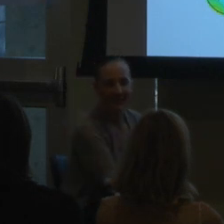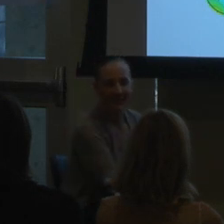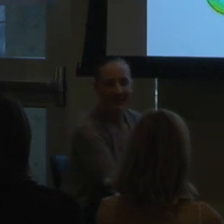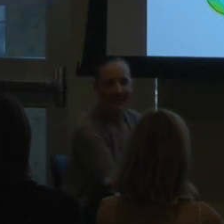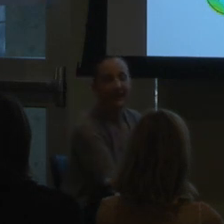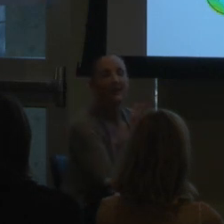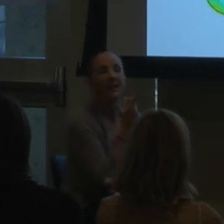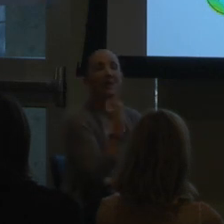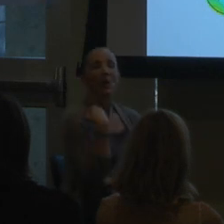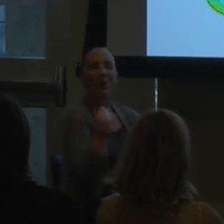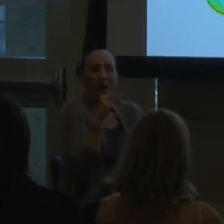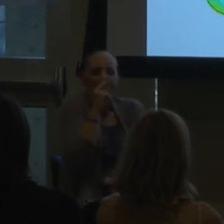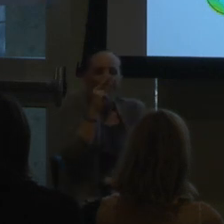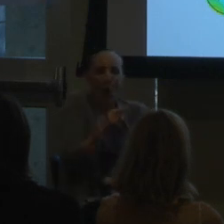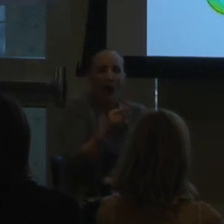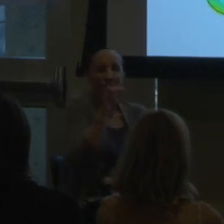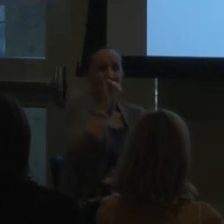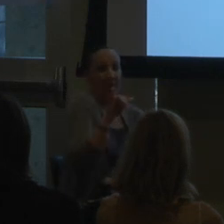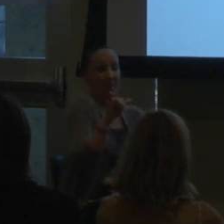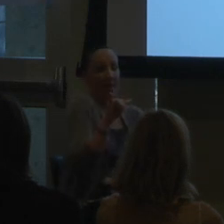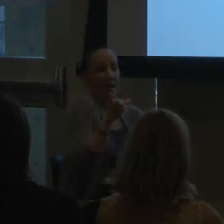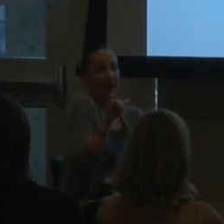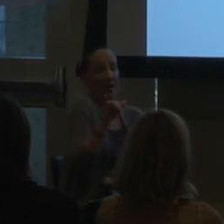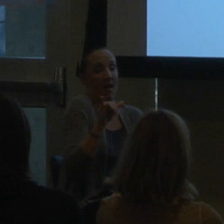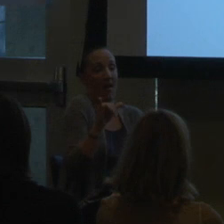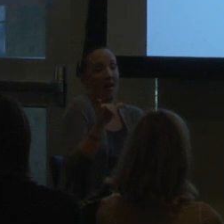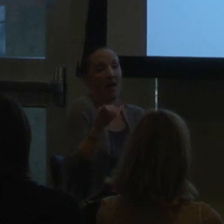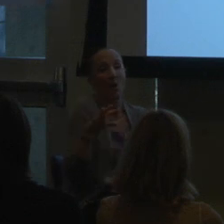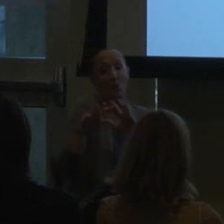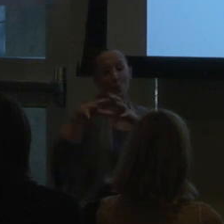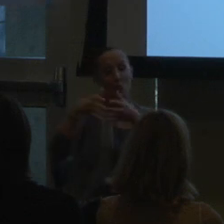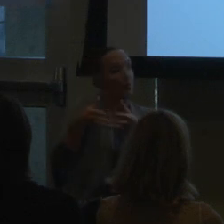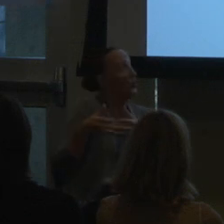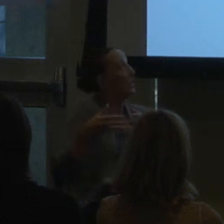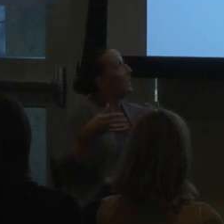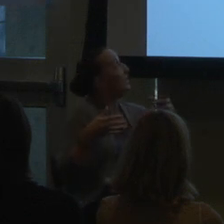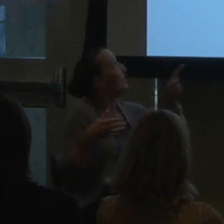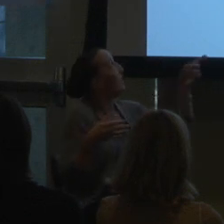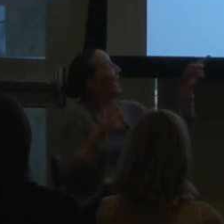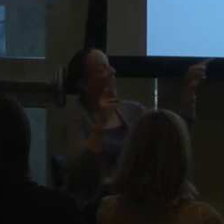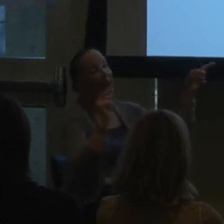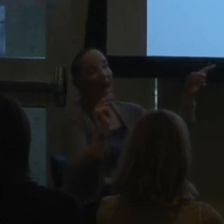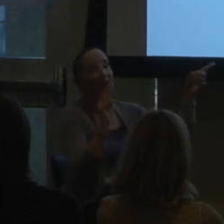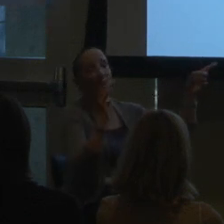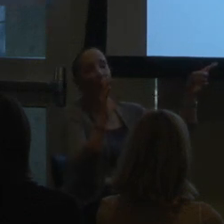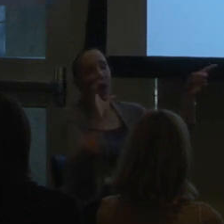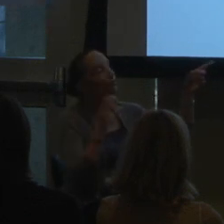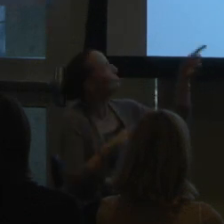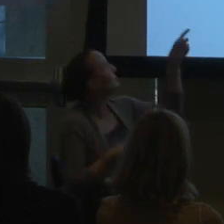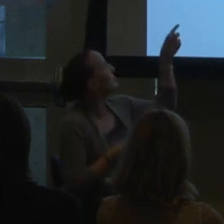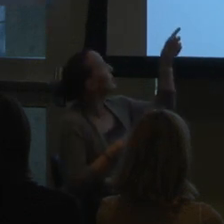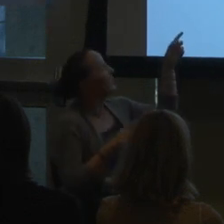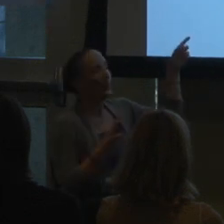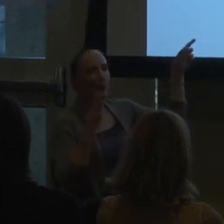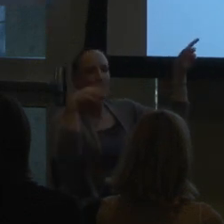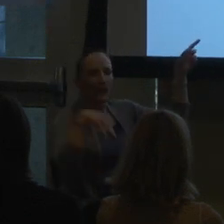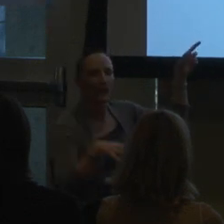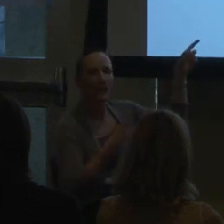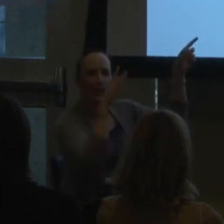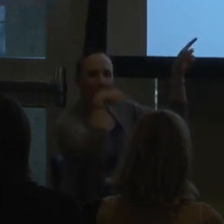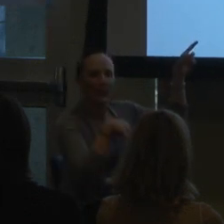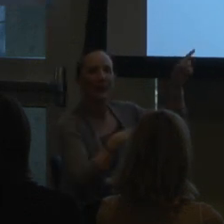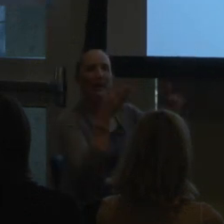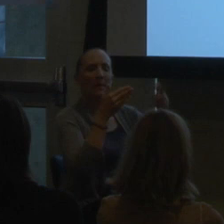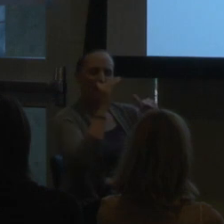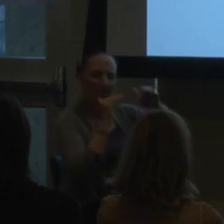look at the implicit group, we see primarily this N400 effect, suggesting that that late effect may be the